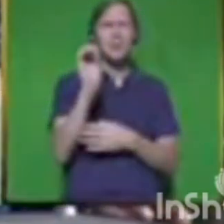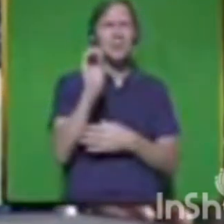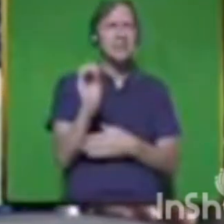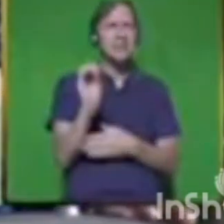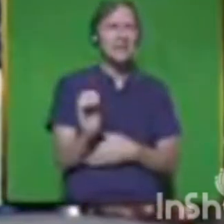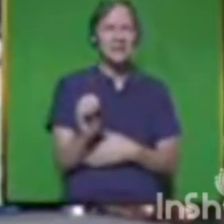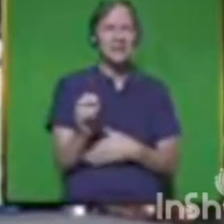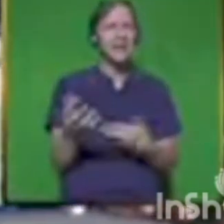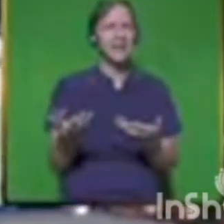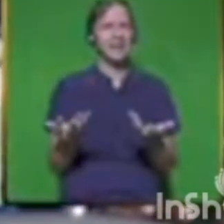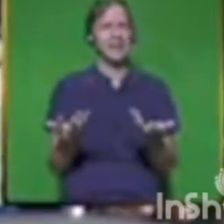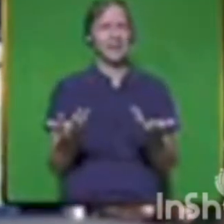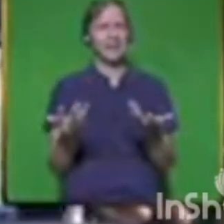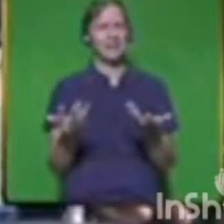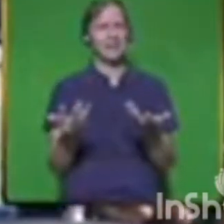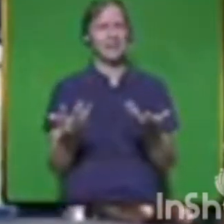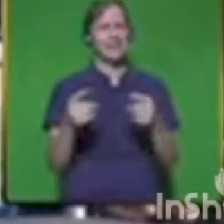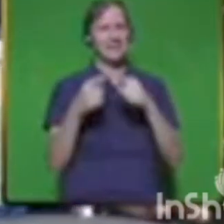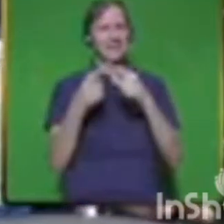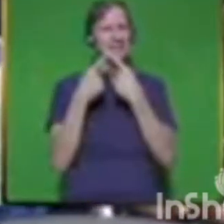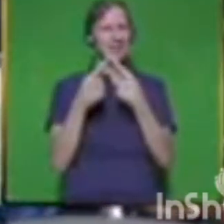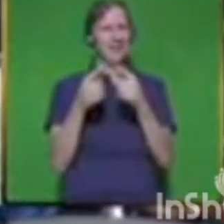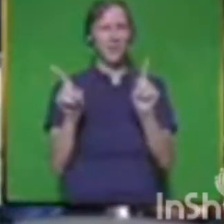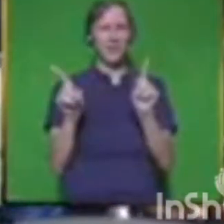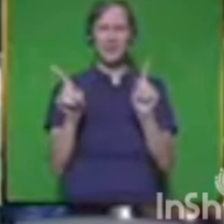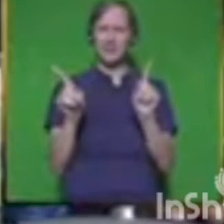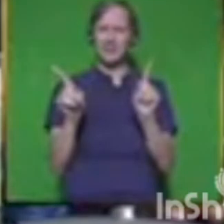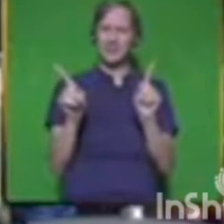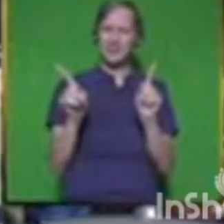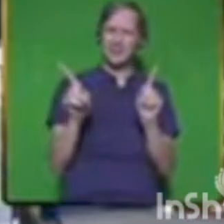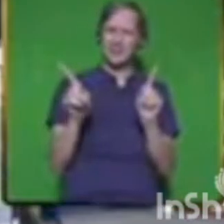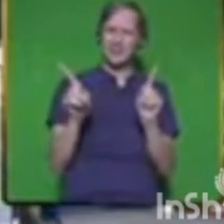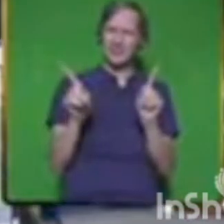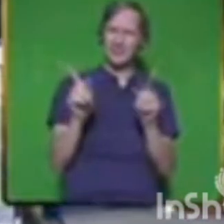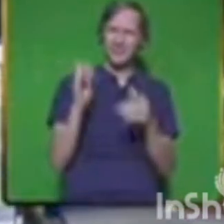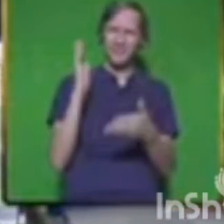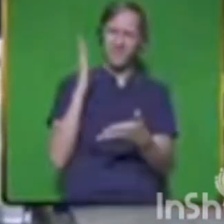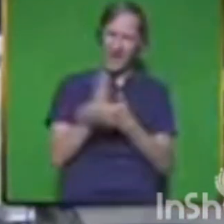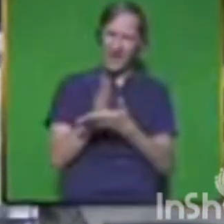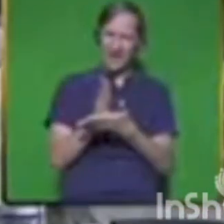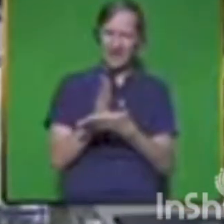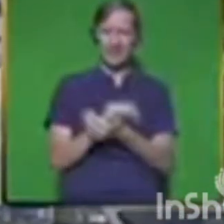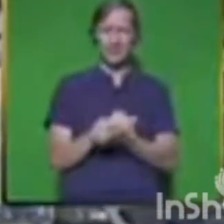percentage points. It's fundamentally different. It's not a debate matter. It's a factual.